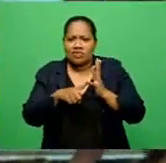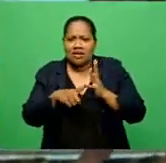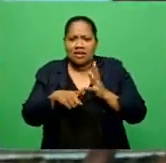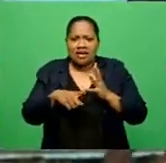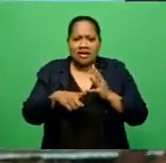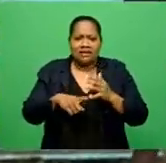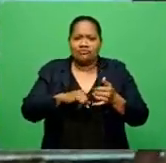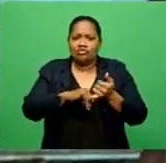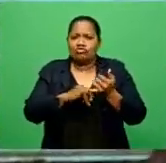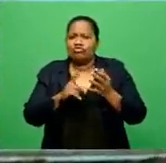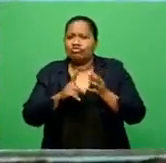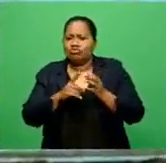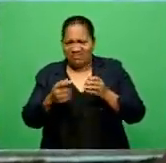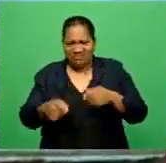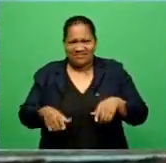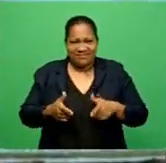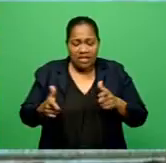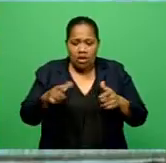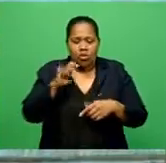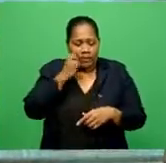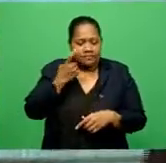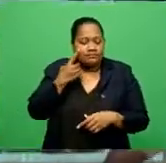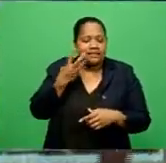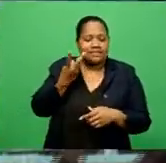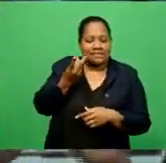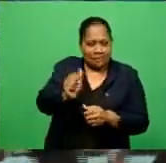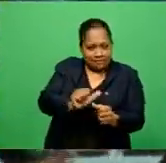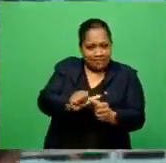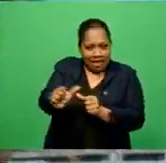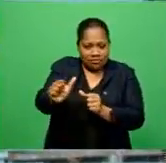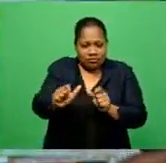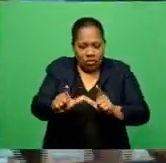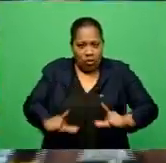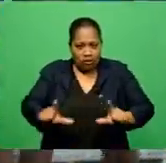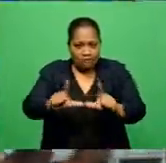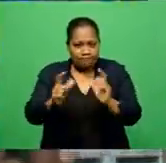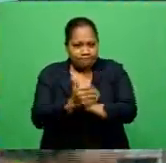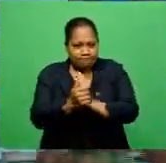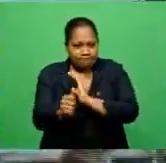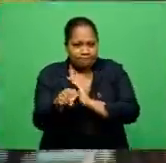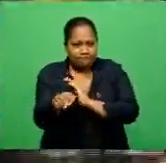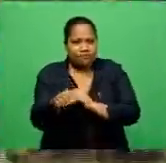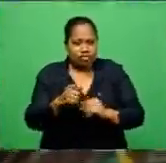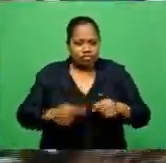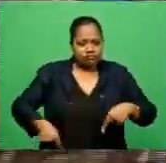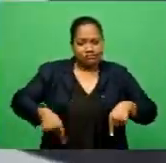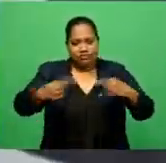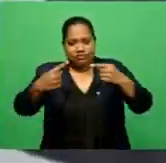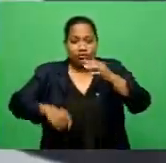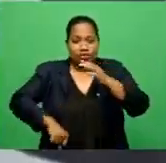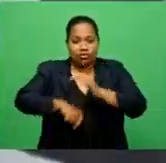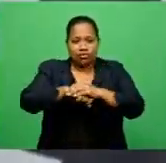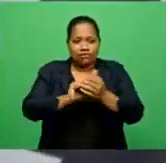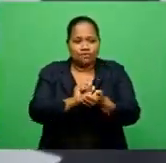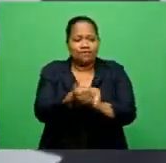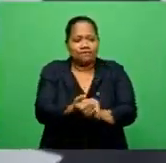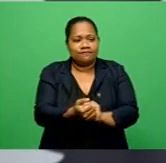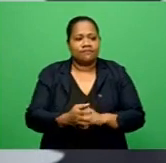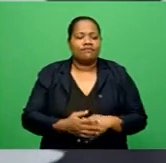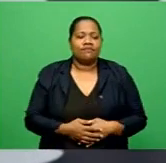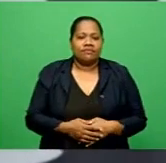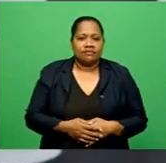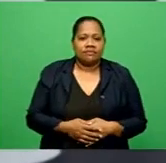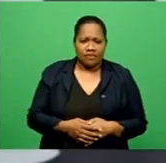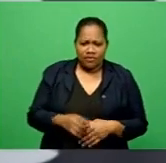will see some of the best local talents competing on one stage for the top spot. The bit that I need to get right on top of